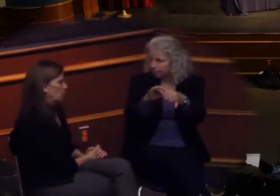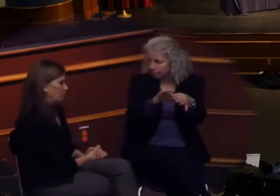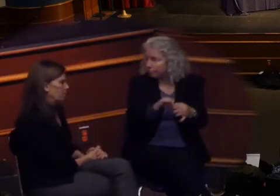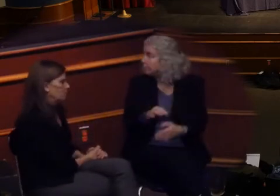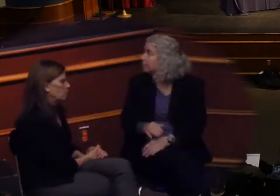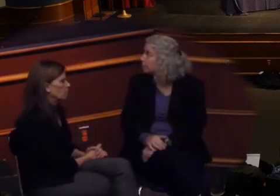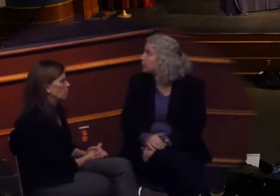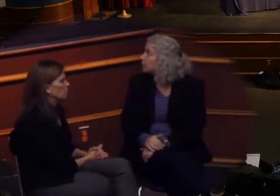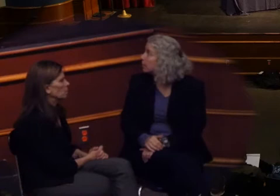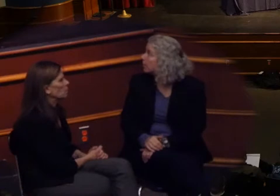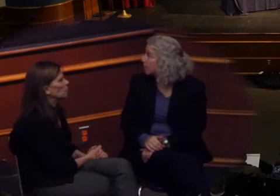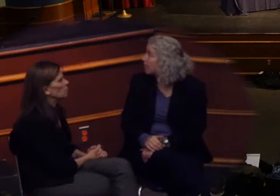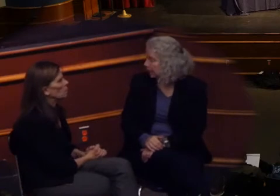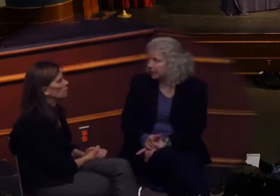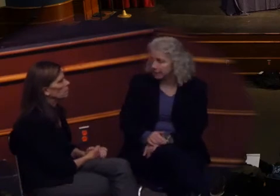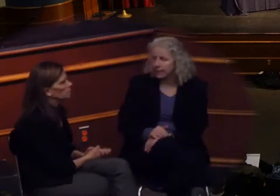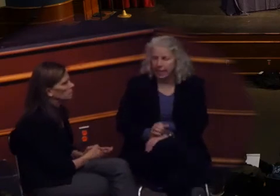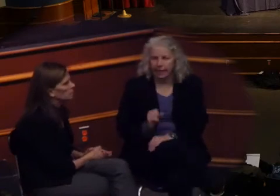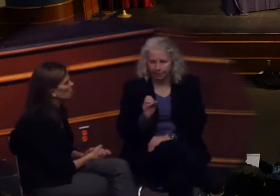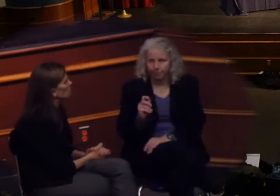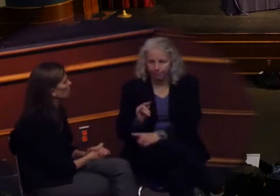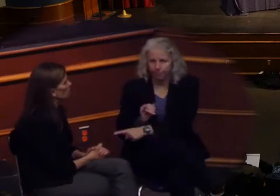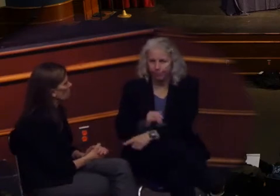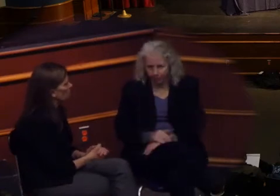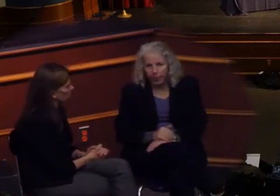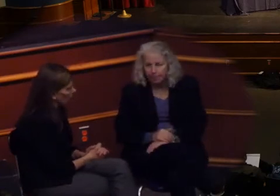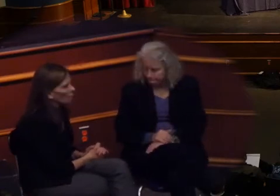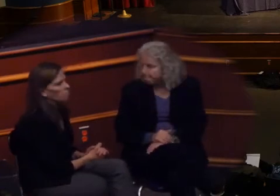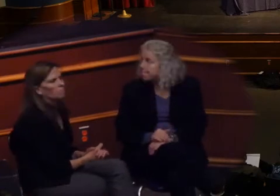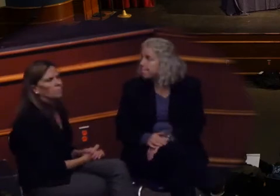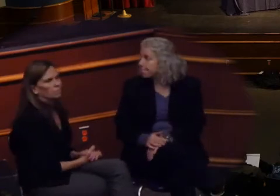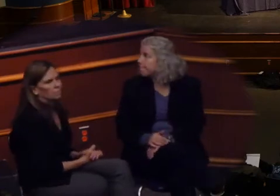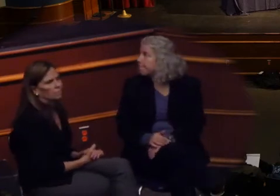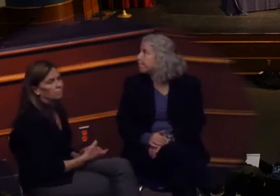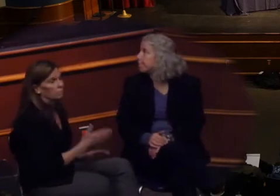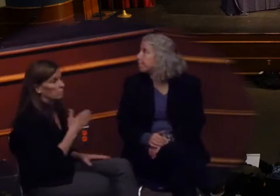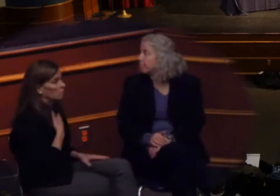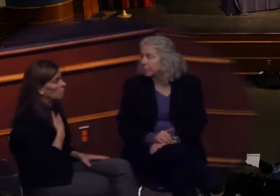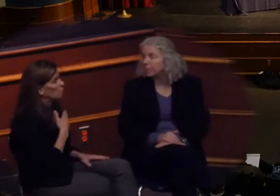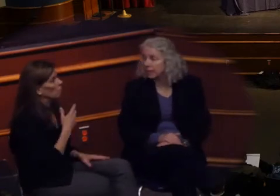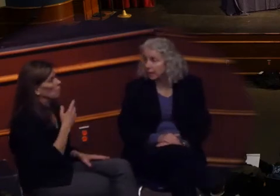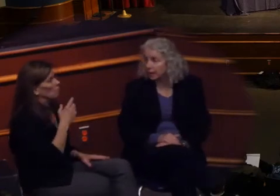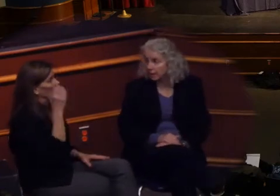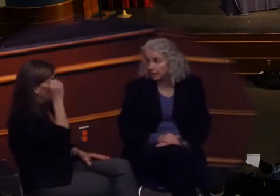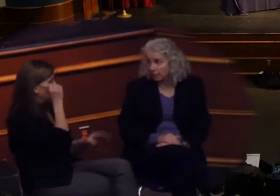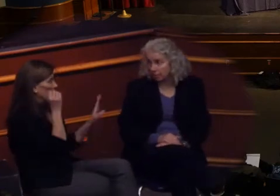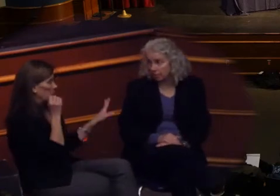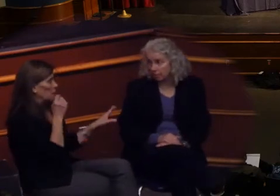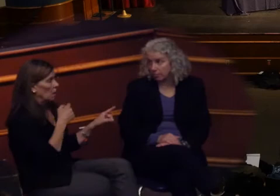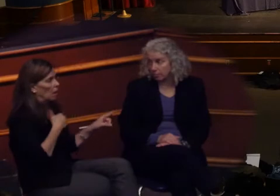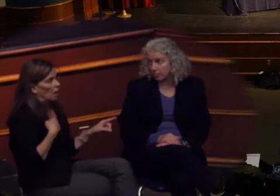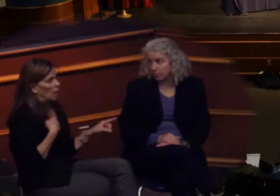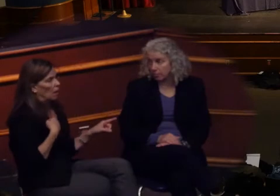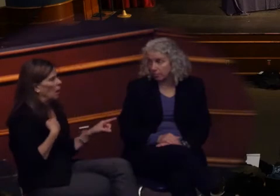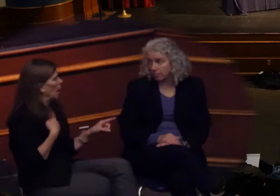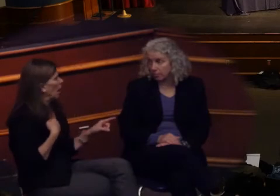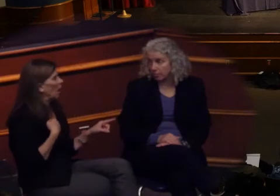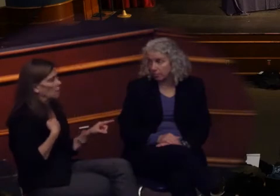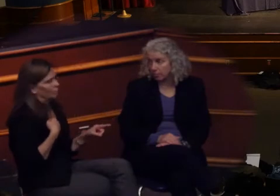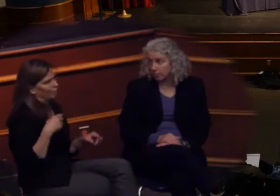So here's how I think about this. I was a person that came from parents